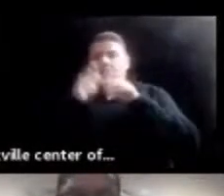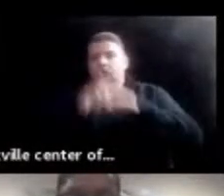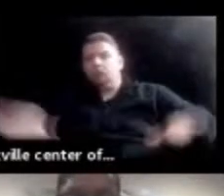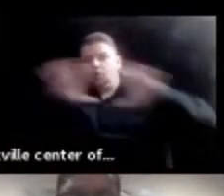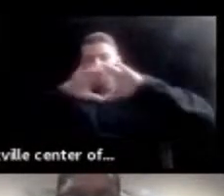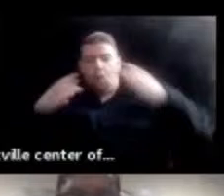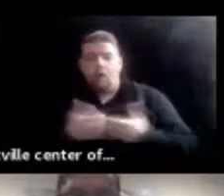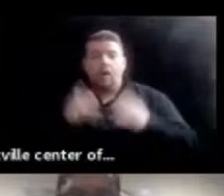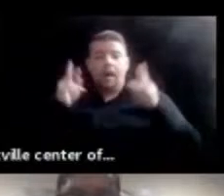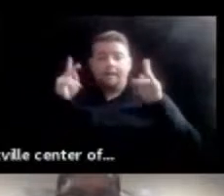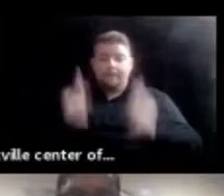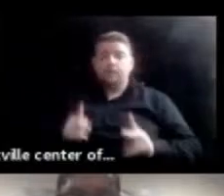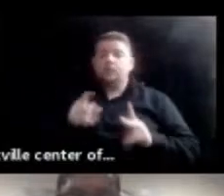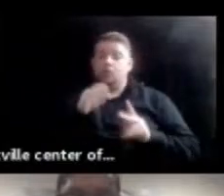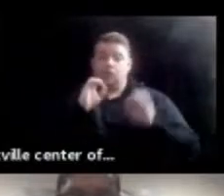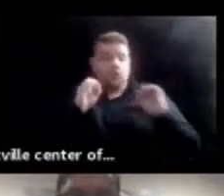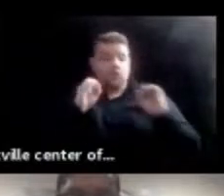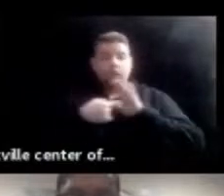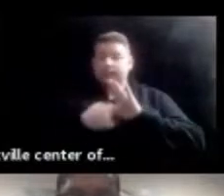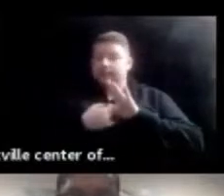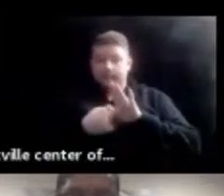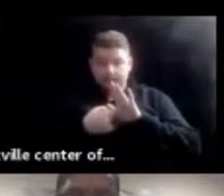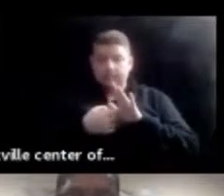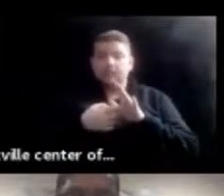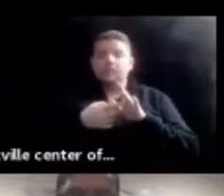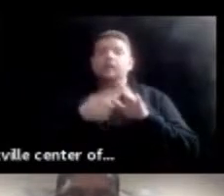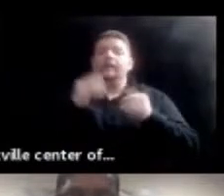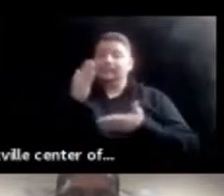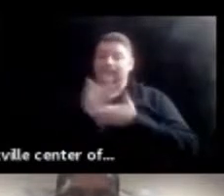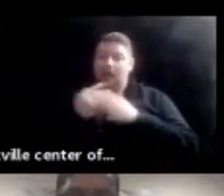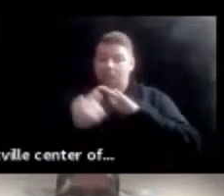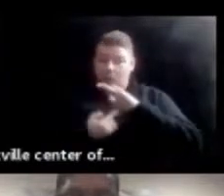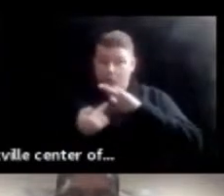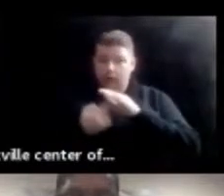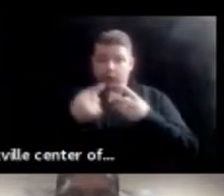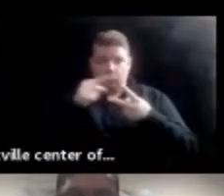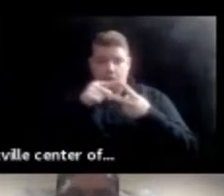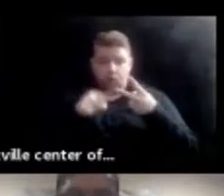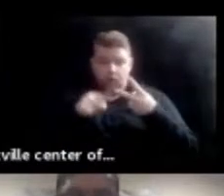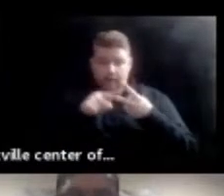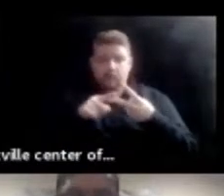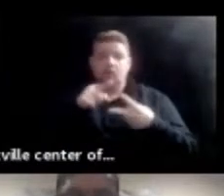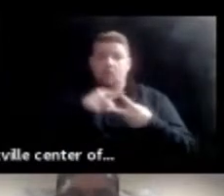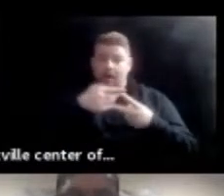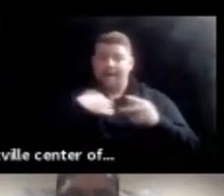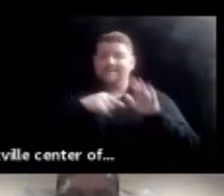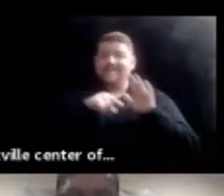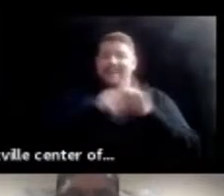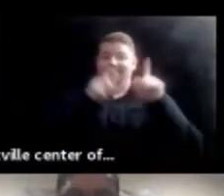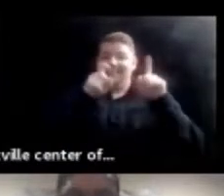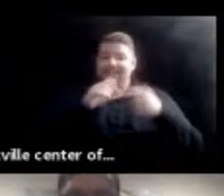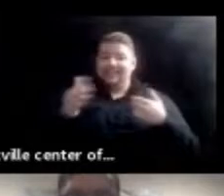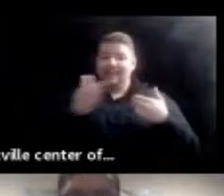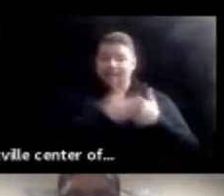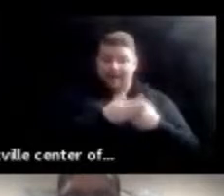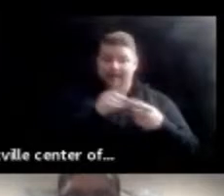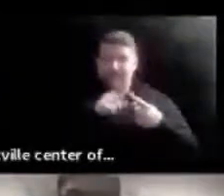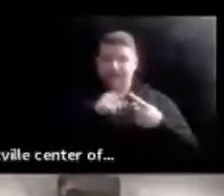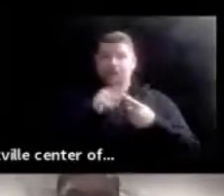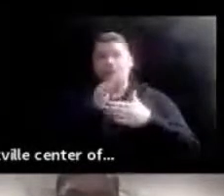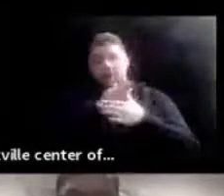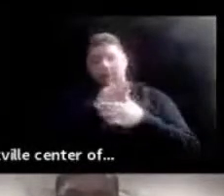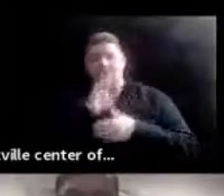in quarantine, who's asymptomatic, can get out of quarantine in two ways. One would be to have a negative test within